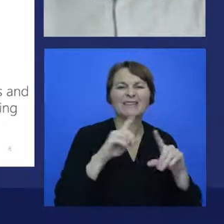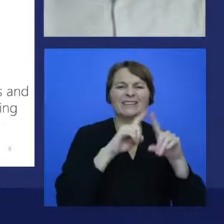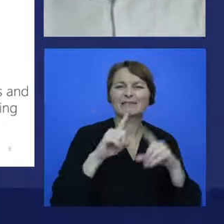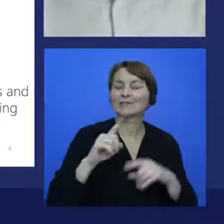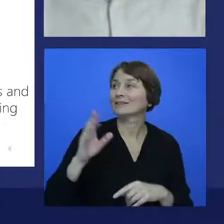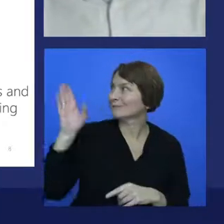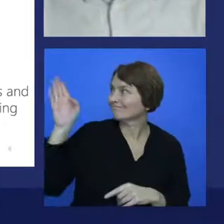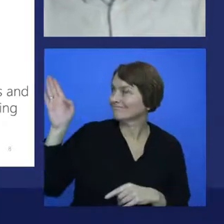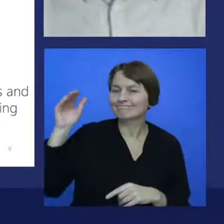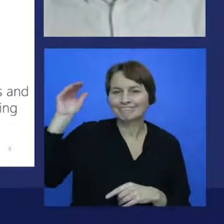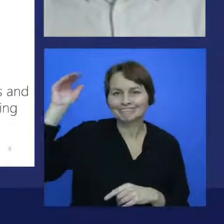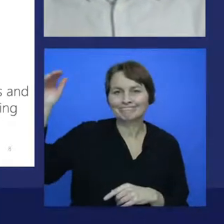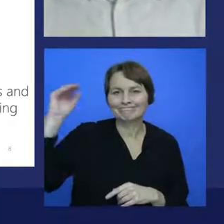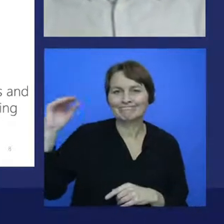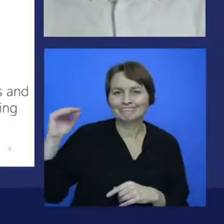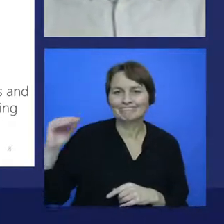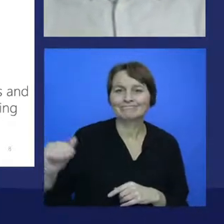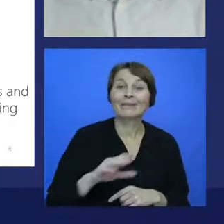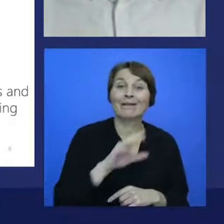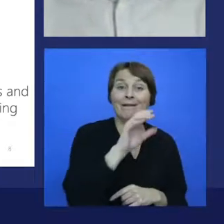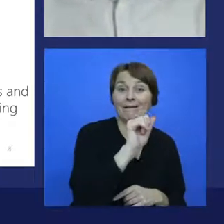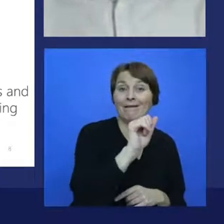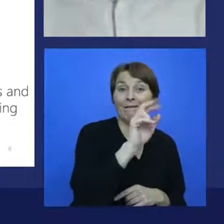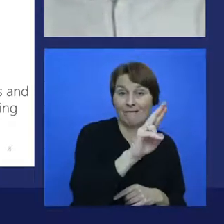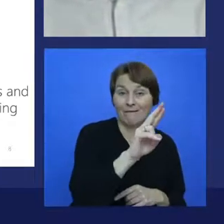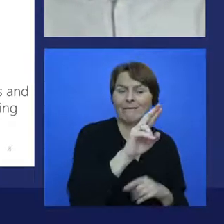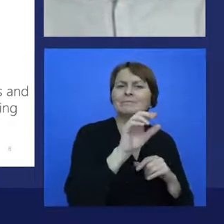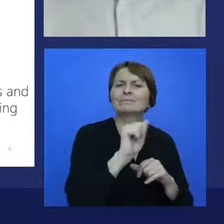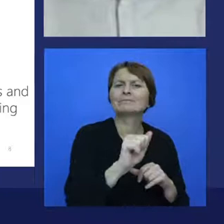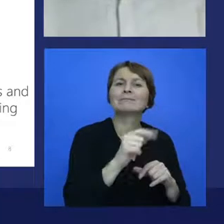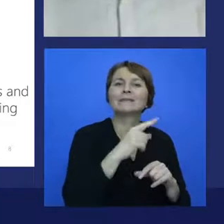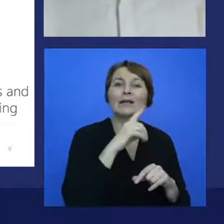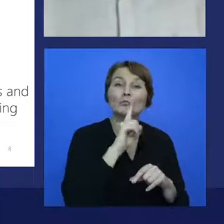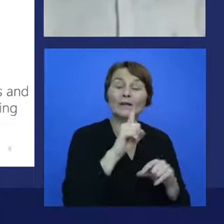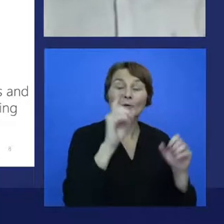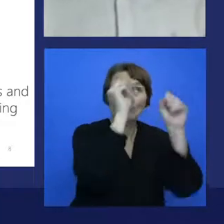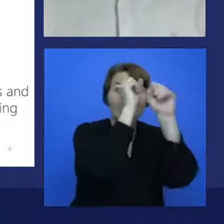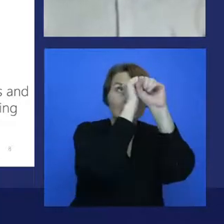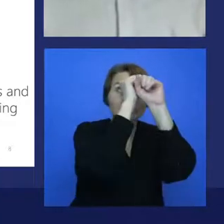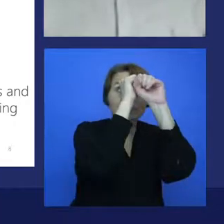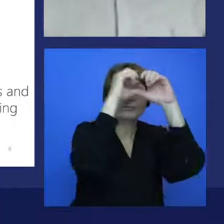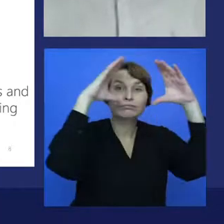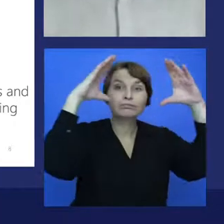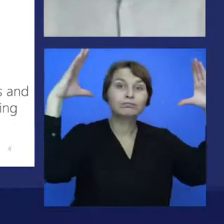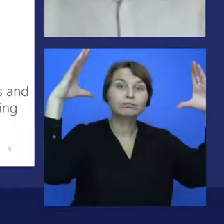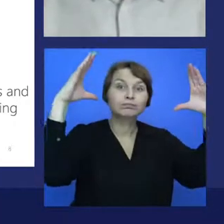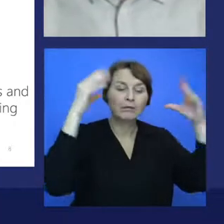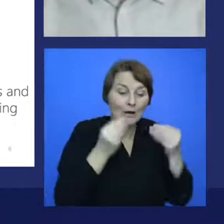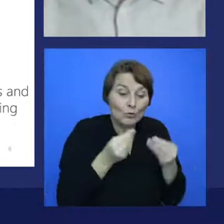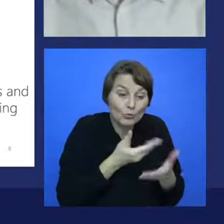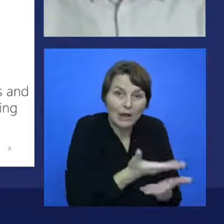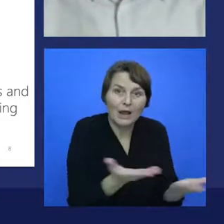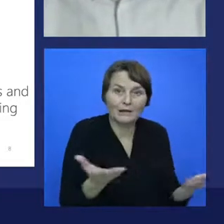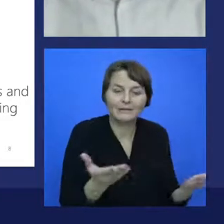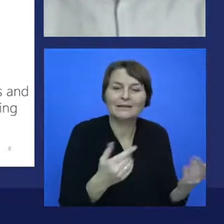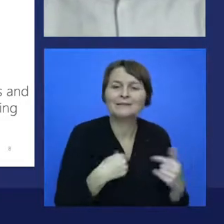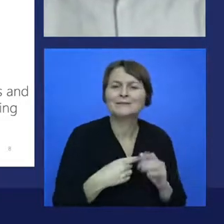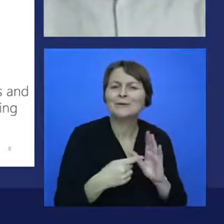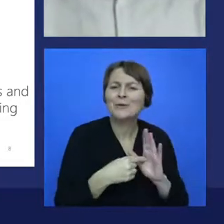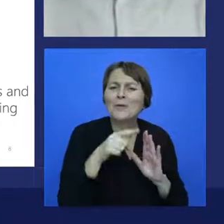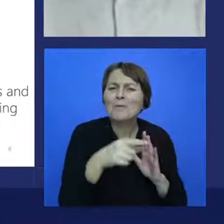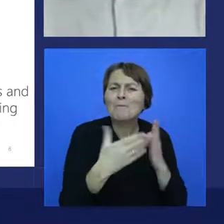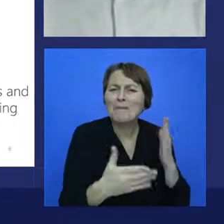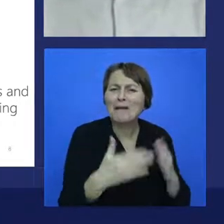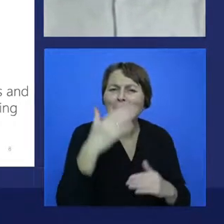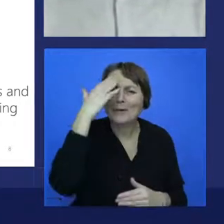mixed reality? So augmented reality, the example we have here is Pokemon Go. So some of you might be familiar with Pokemon